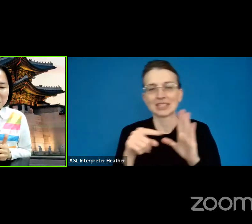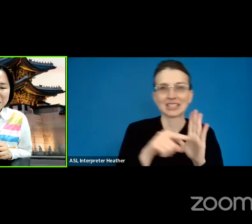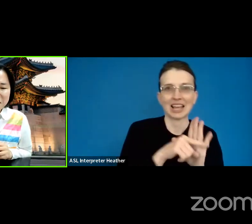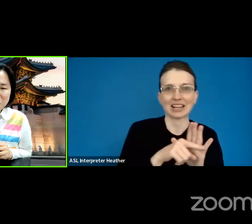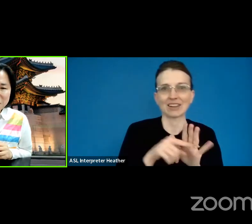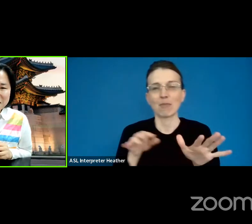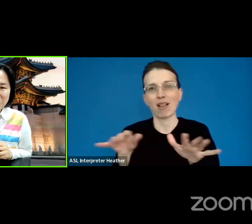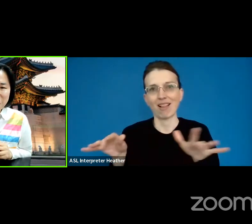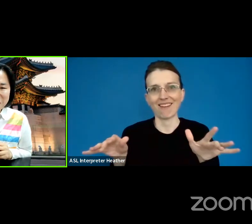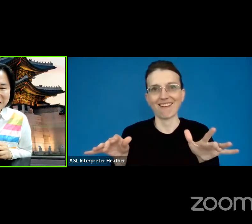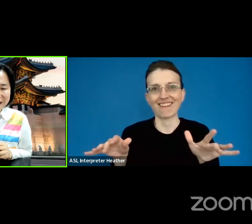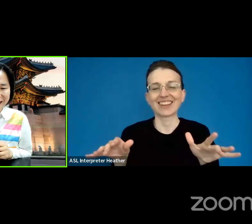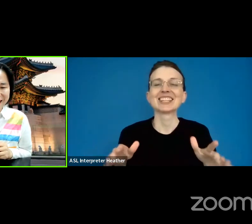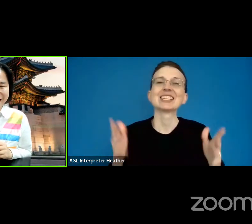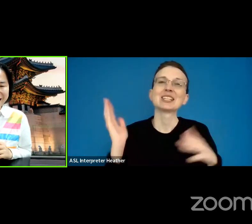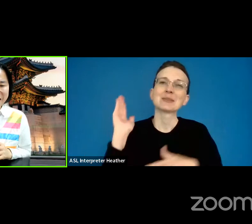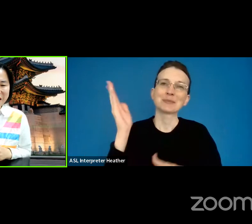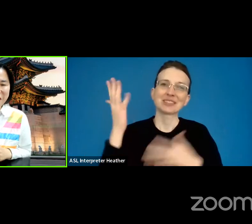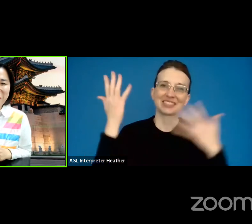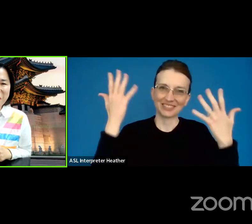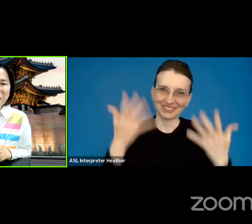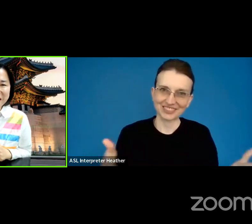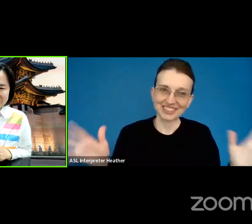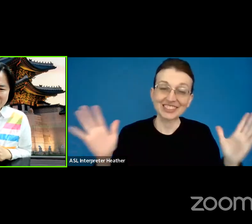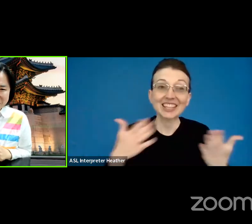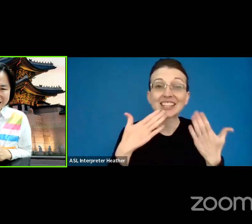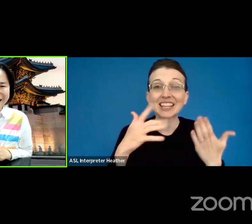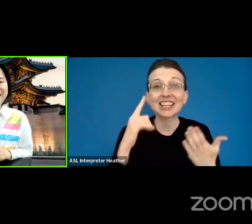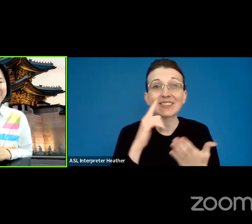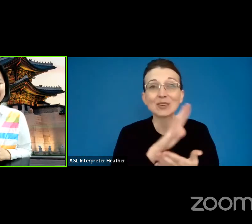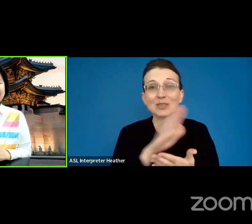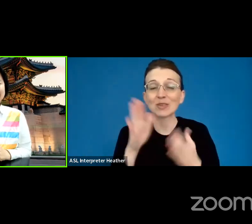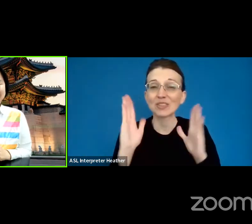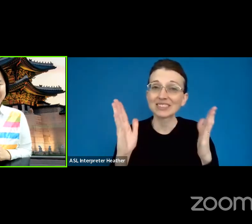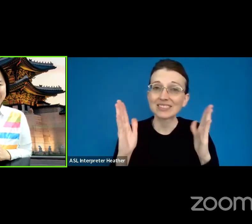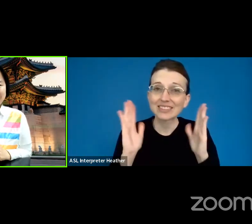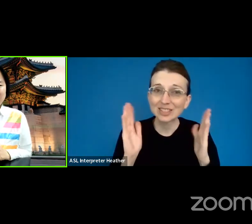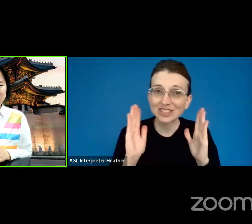My presentation is over. Thank you for your attention.